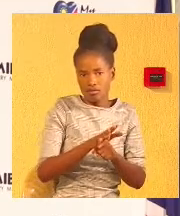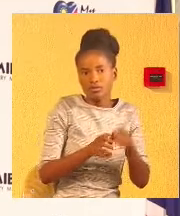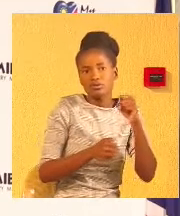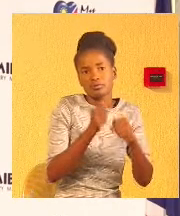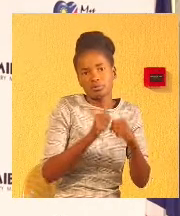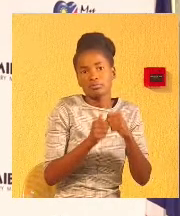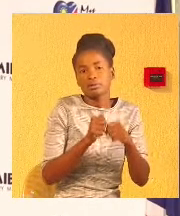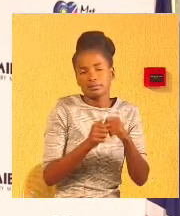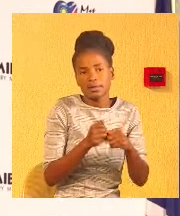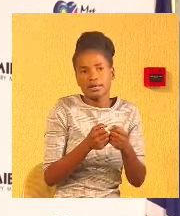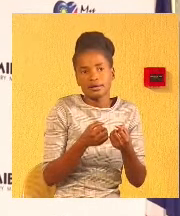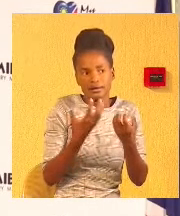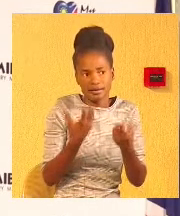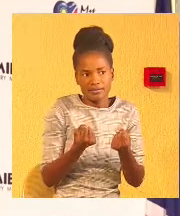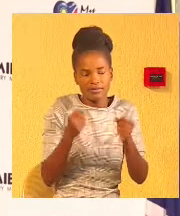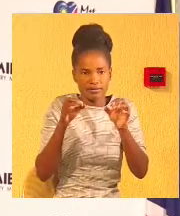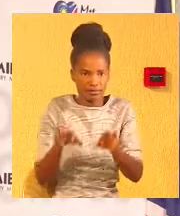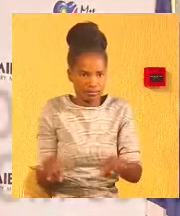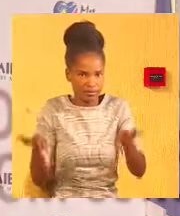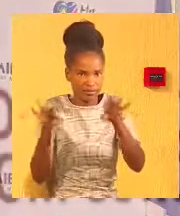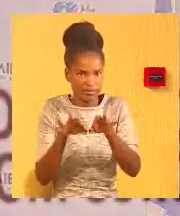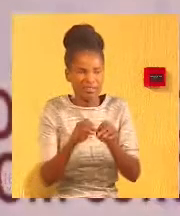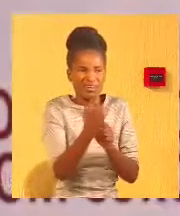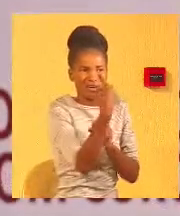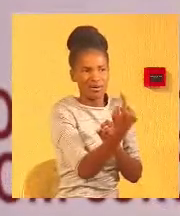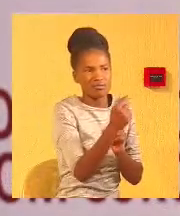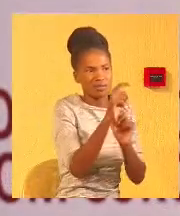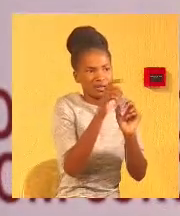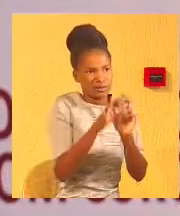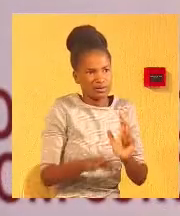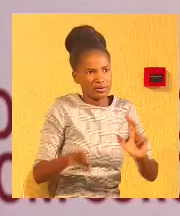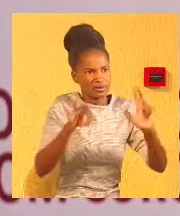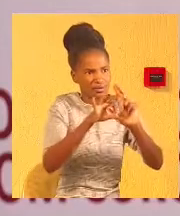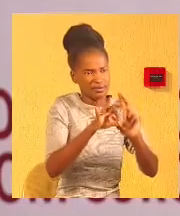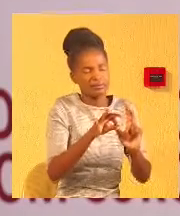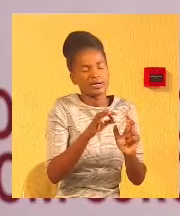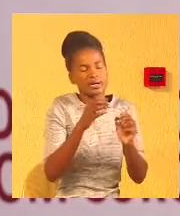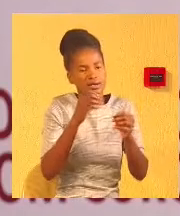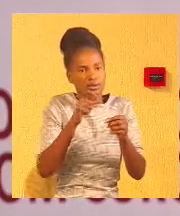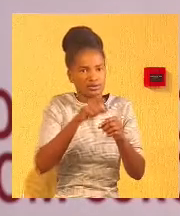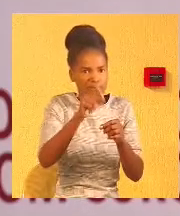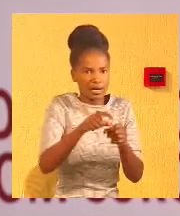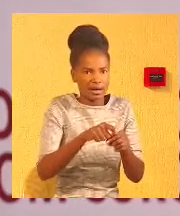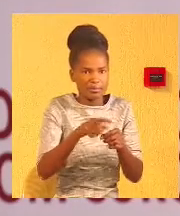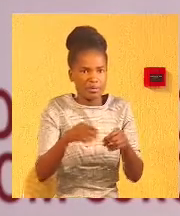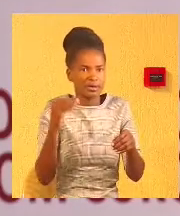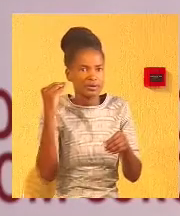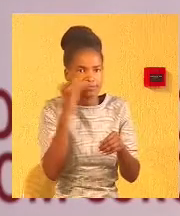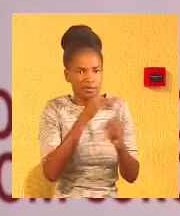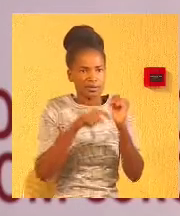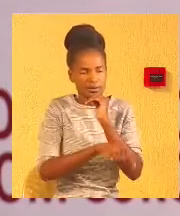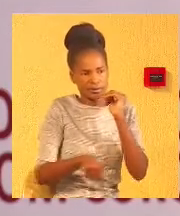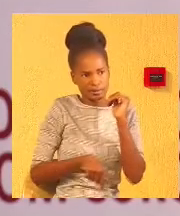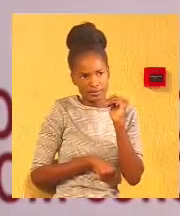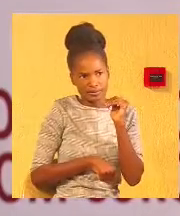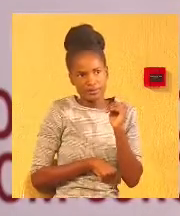someone who's on the ground producing food for this country, and especially considering that as much as we're in